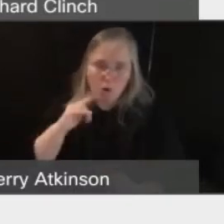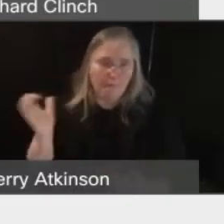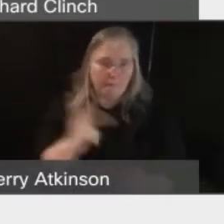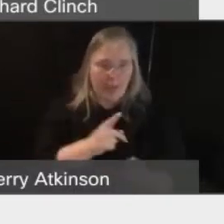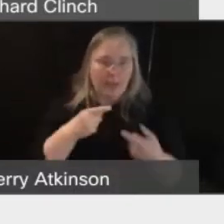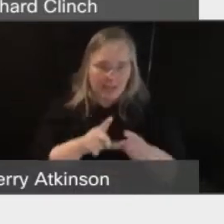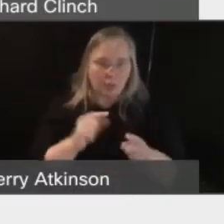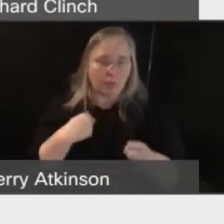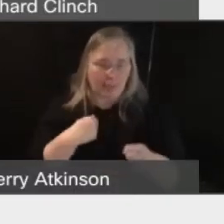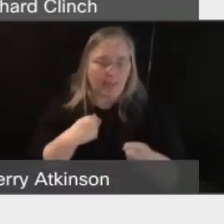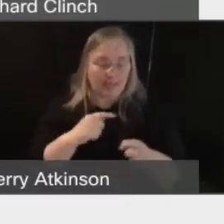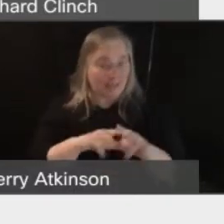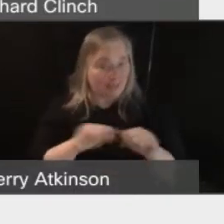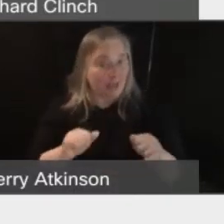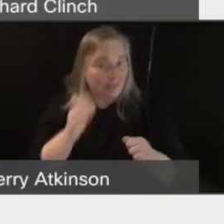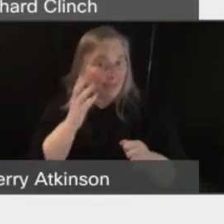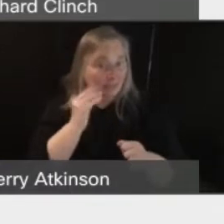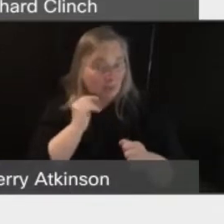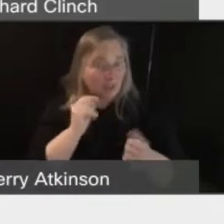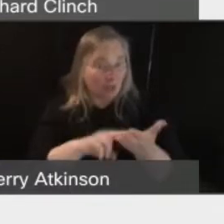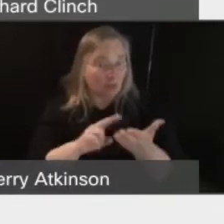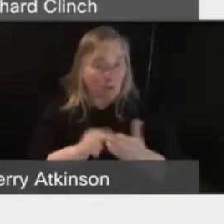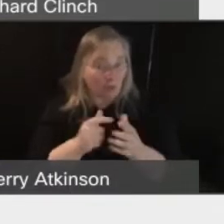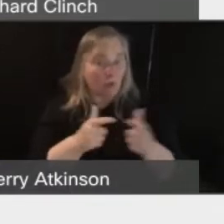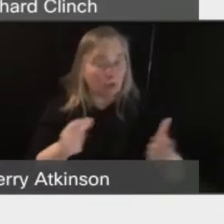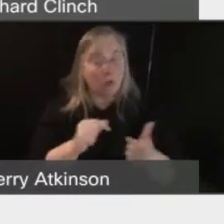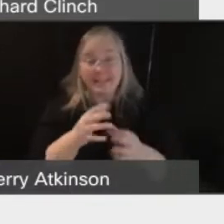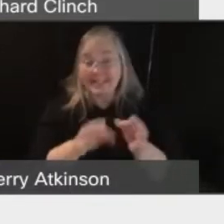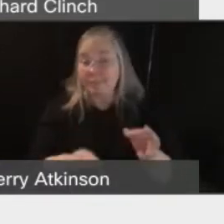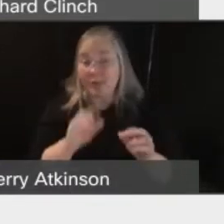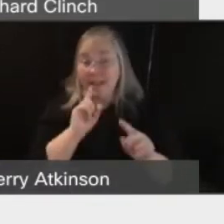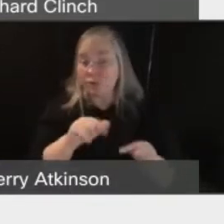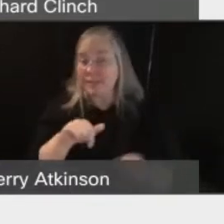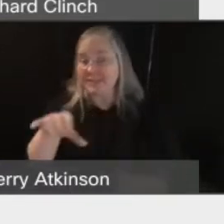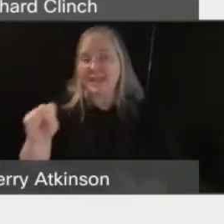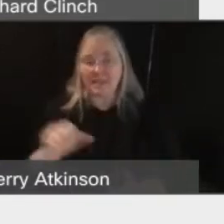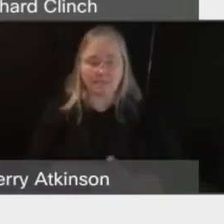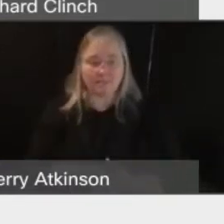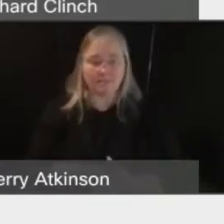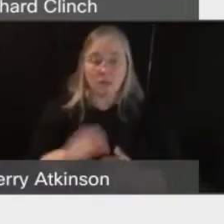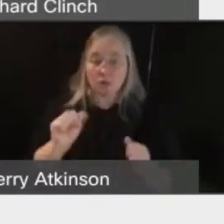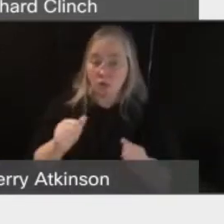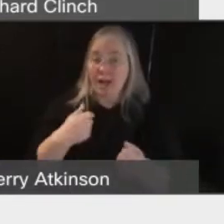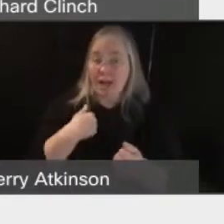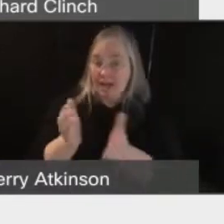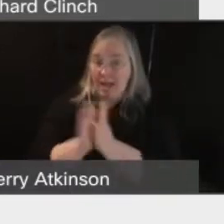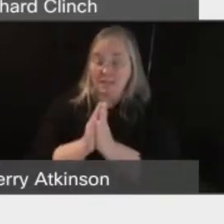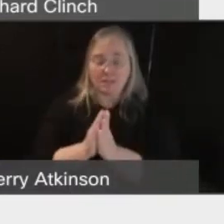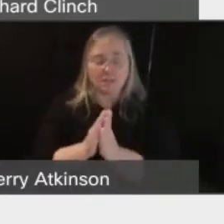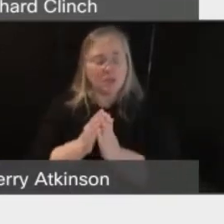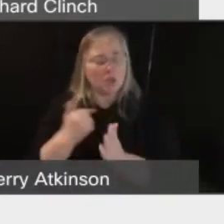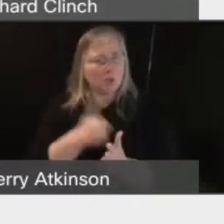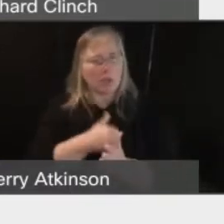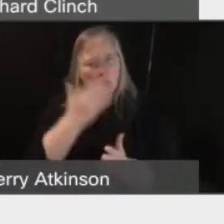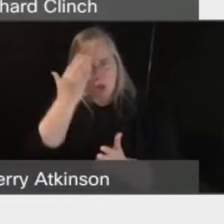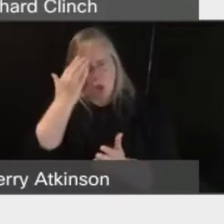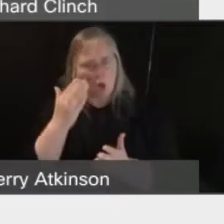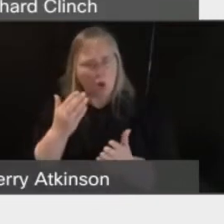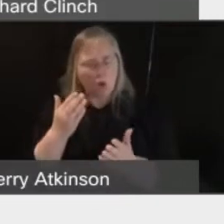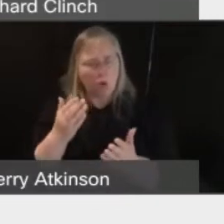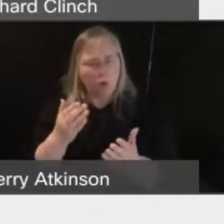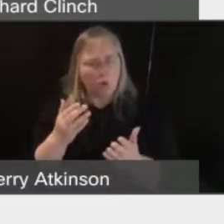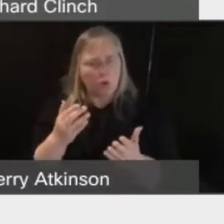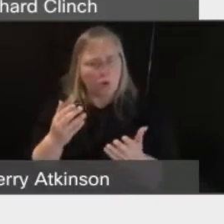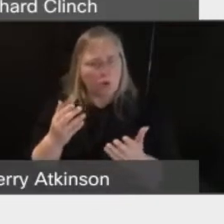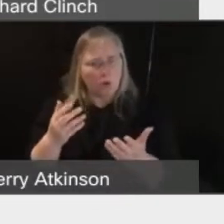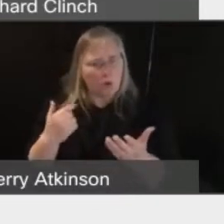growth. So the simple answer is yes. Could I ask, do we know whether there may be a weighting towards special needs children,